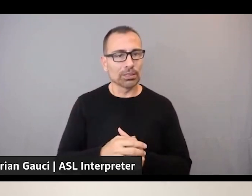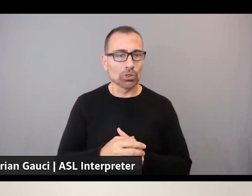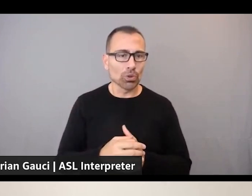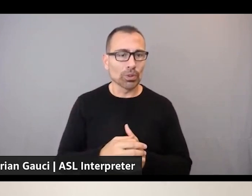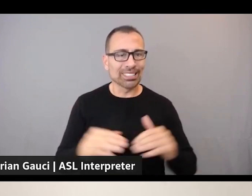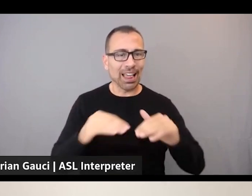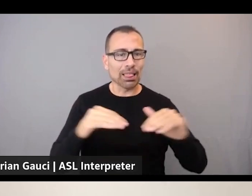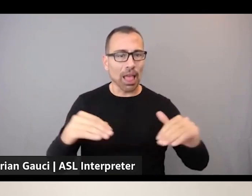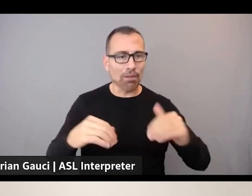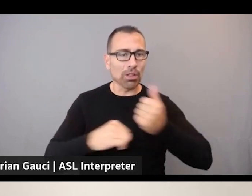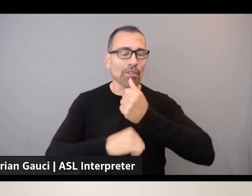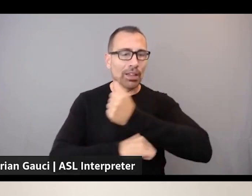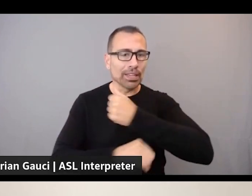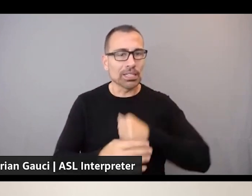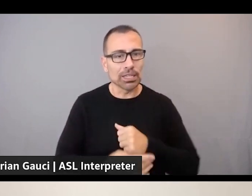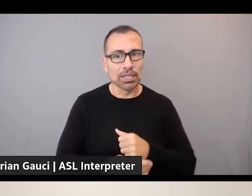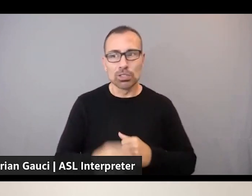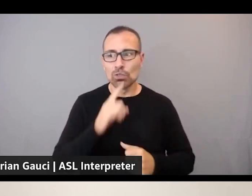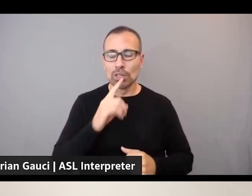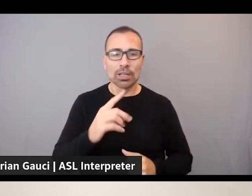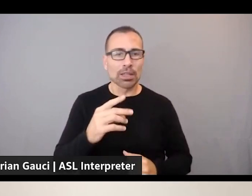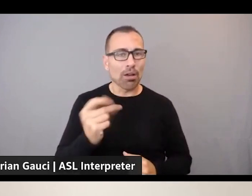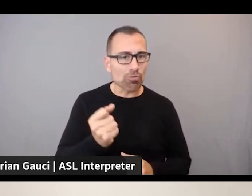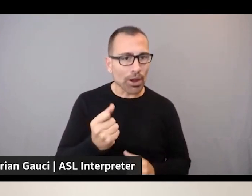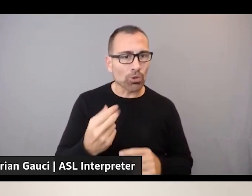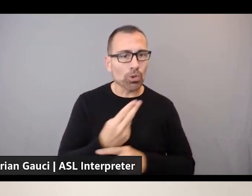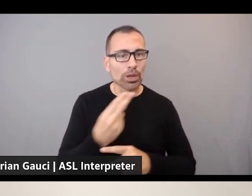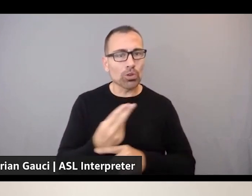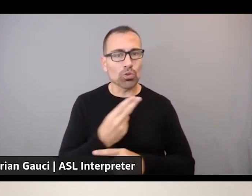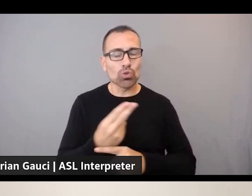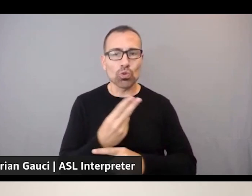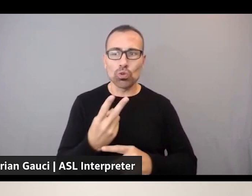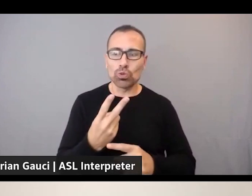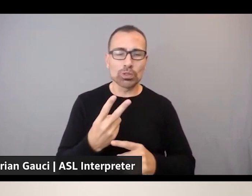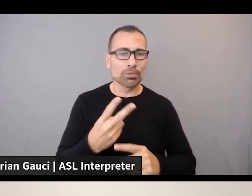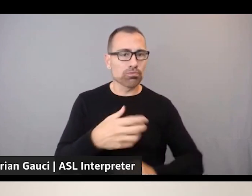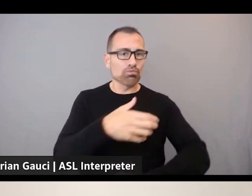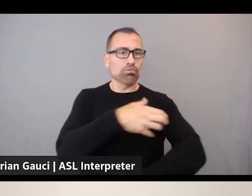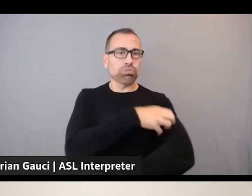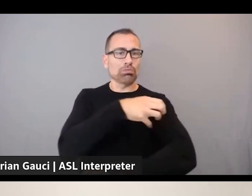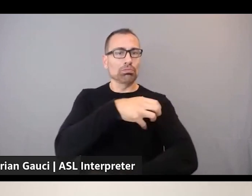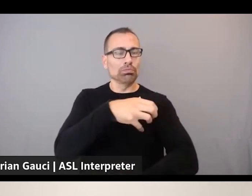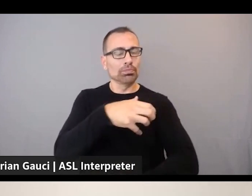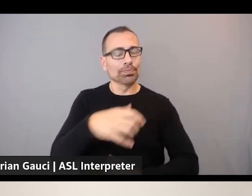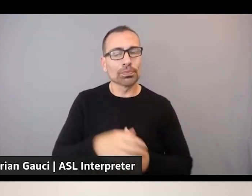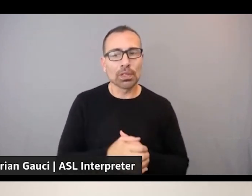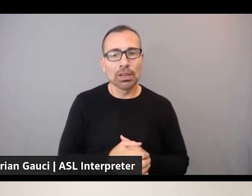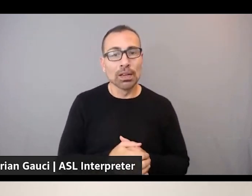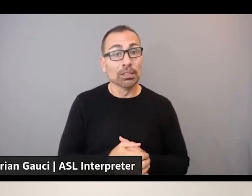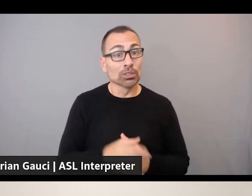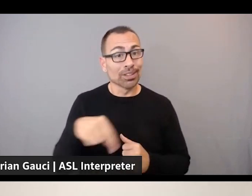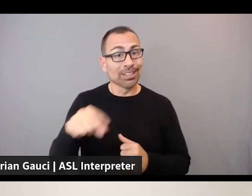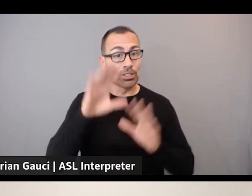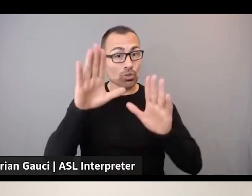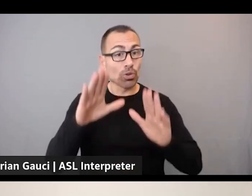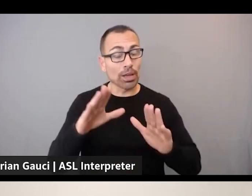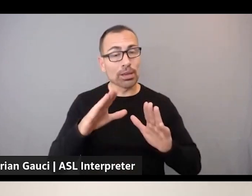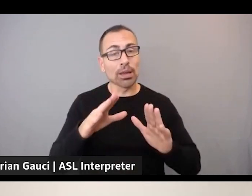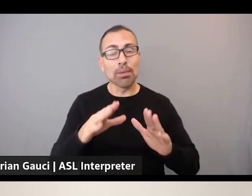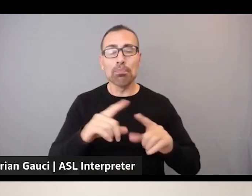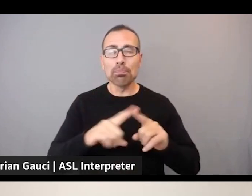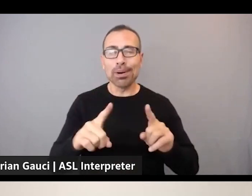of the box, powerful capability because, these things really are great. But then on top of that, Bedrock helps you do a little bit